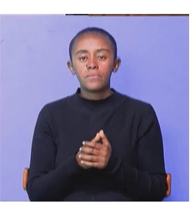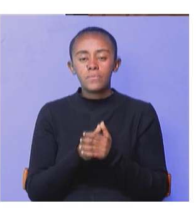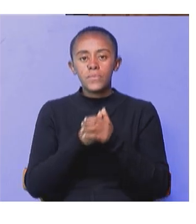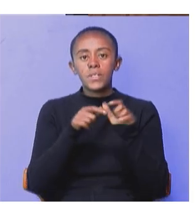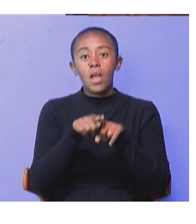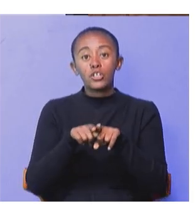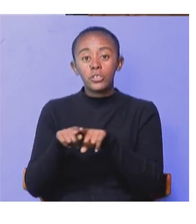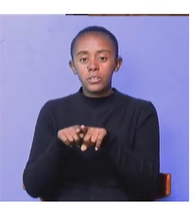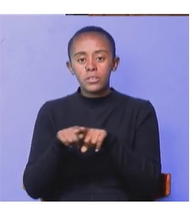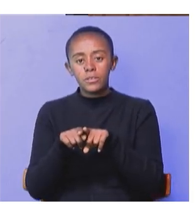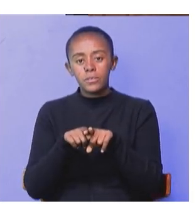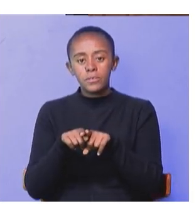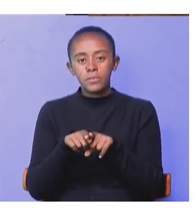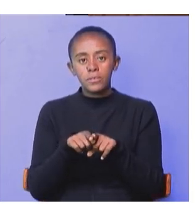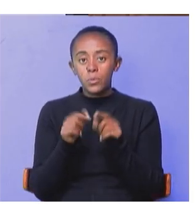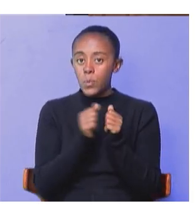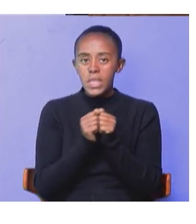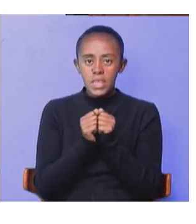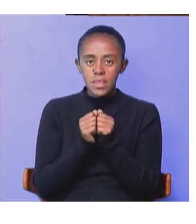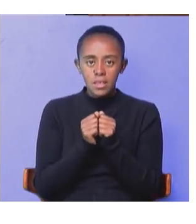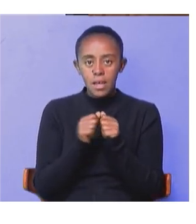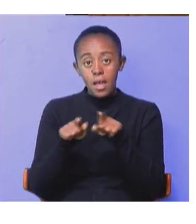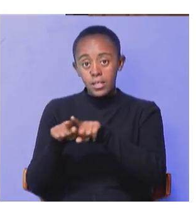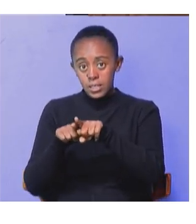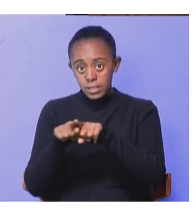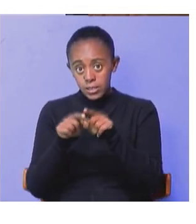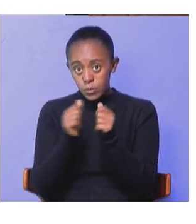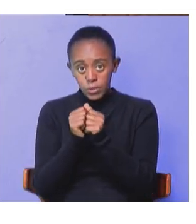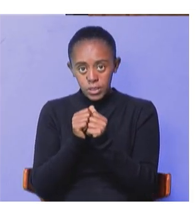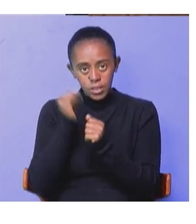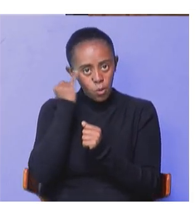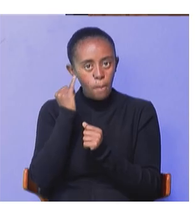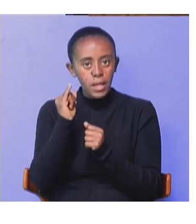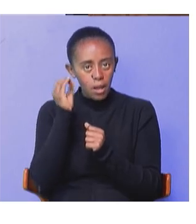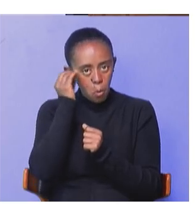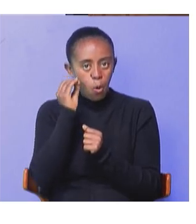agreeing with an opinion.